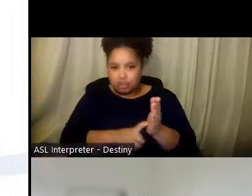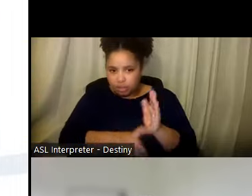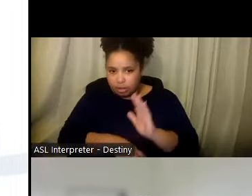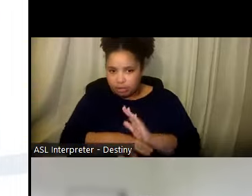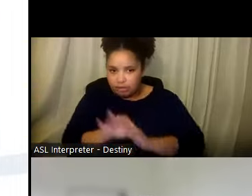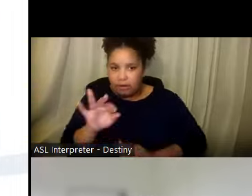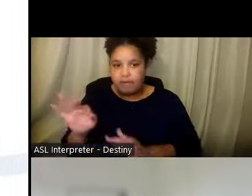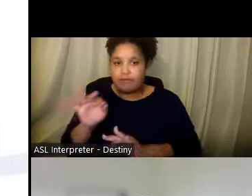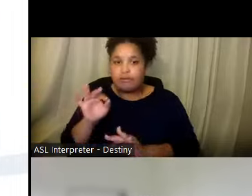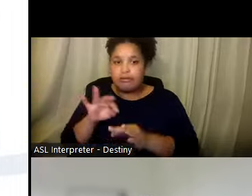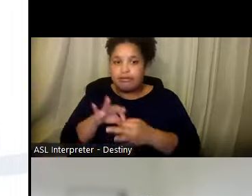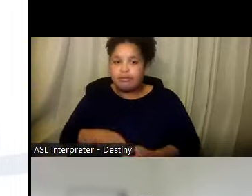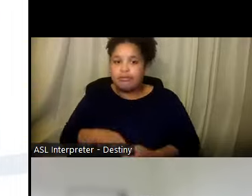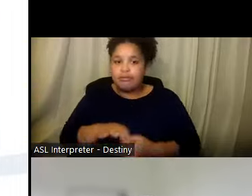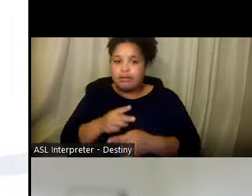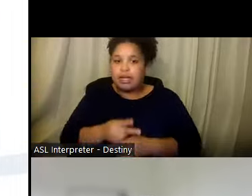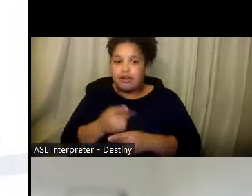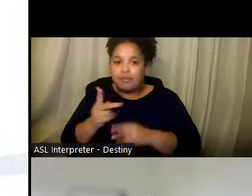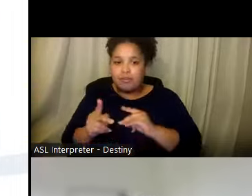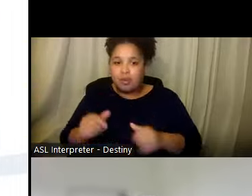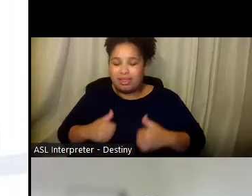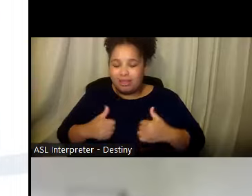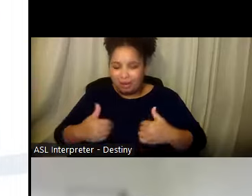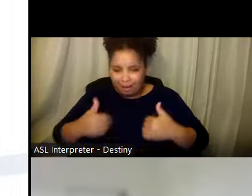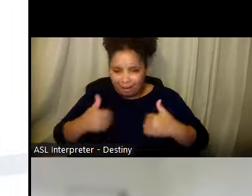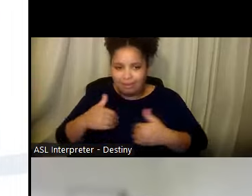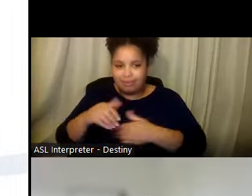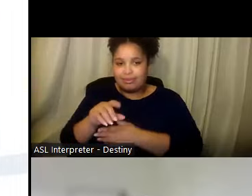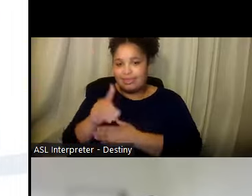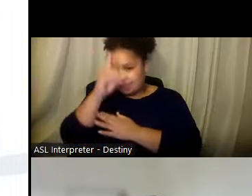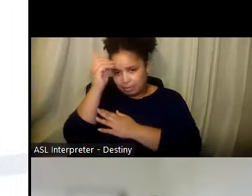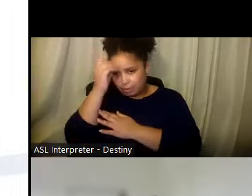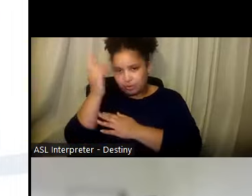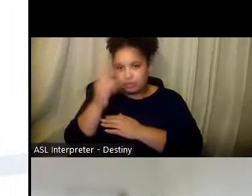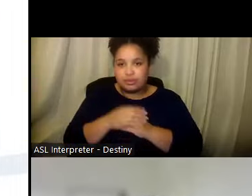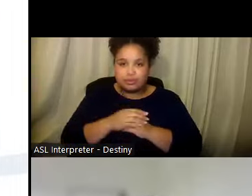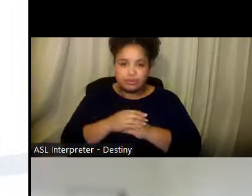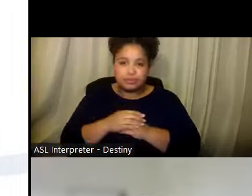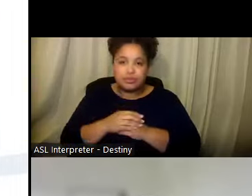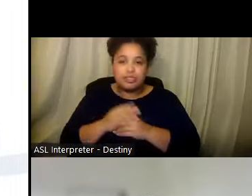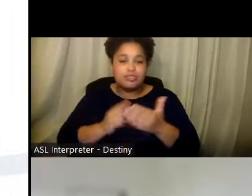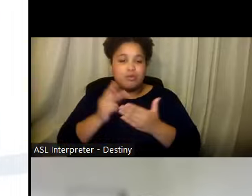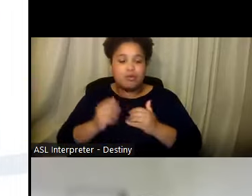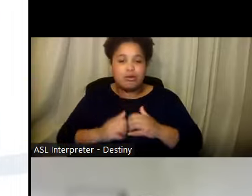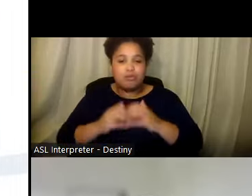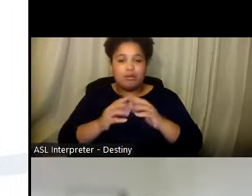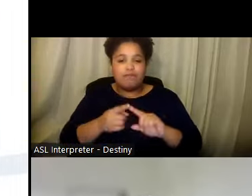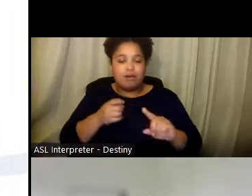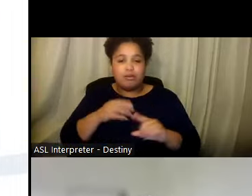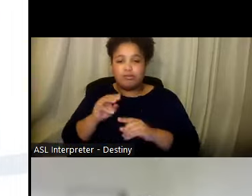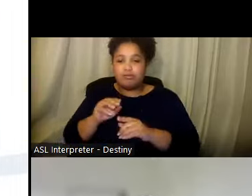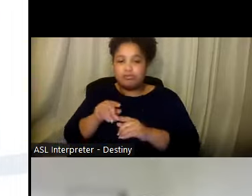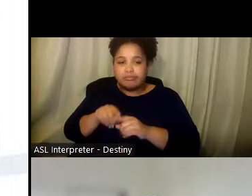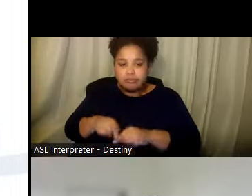we were incorporated into SB 48 and the way that we were kind of born as a program, we were focused on Medi-Cal,